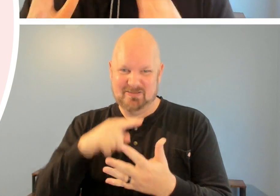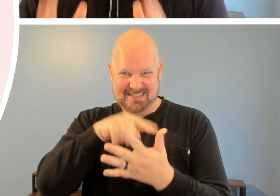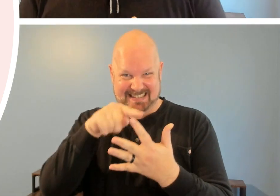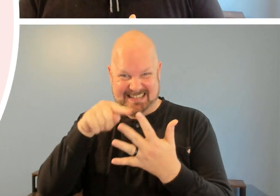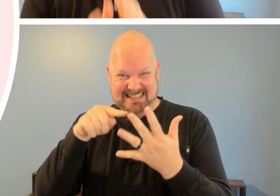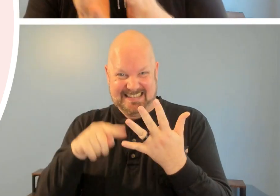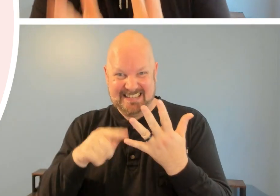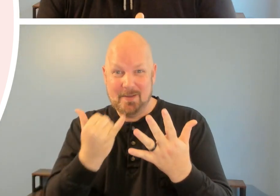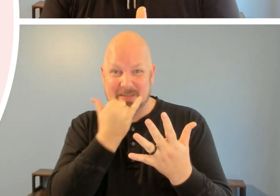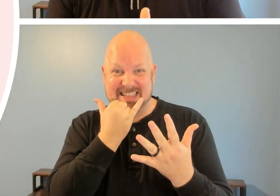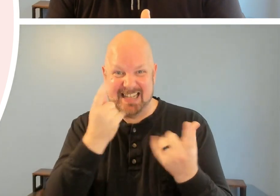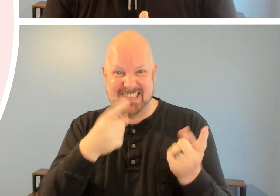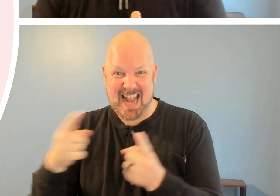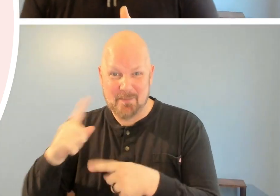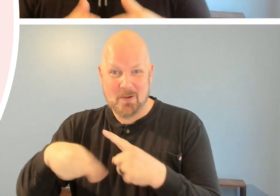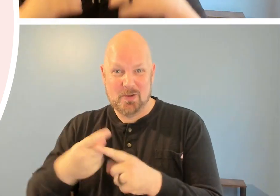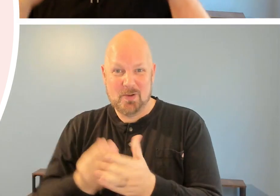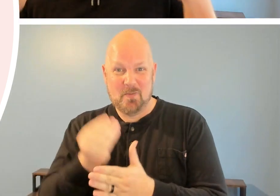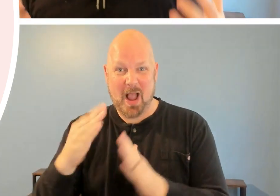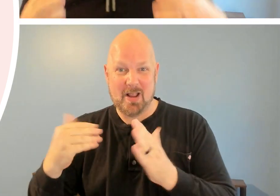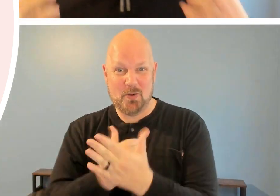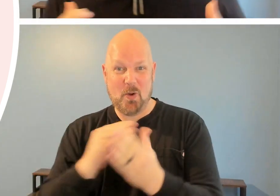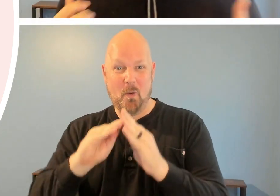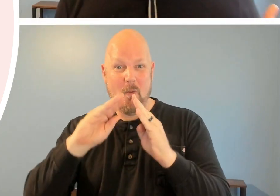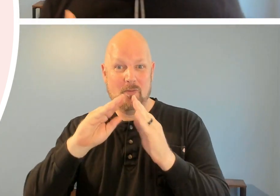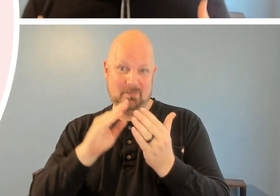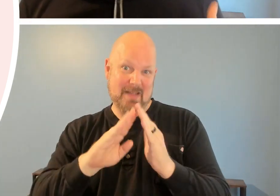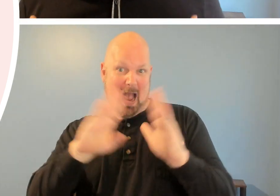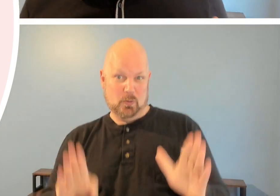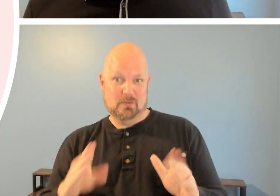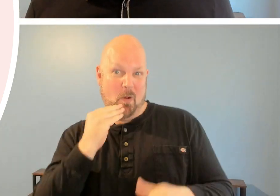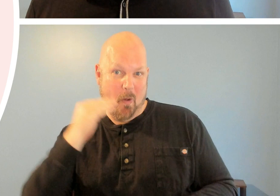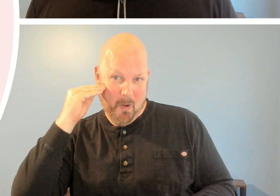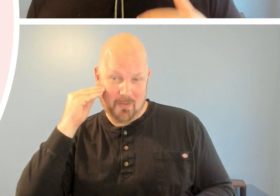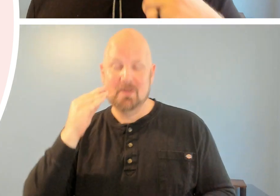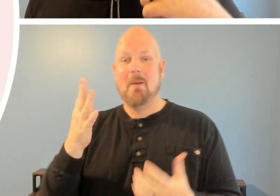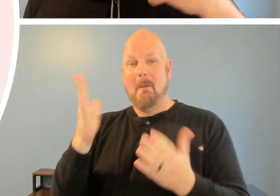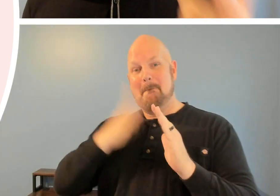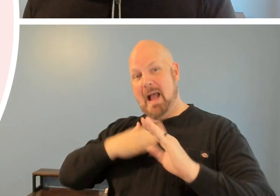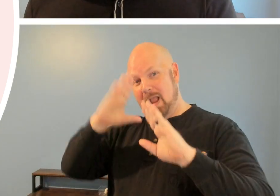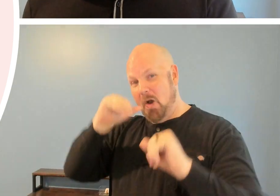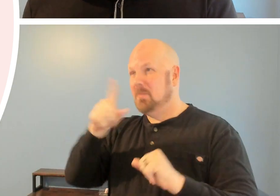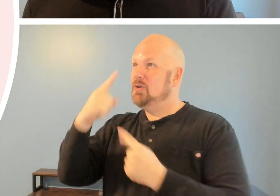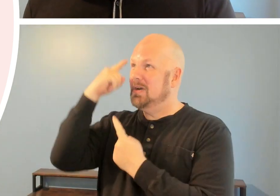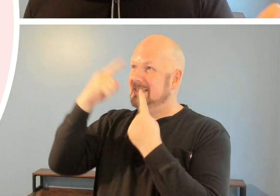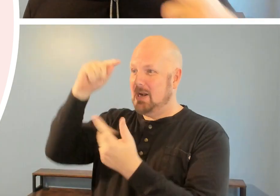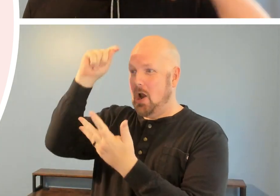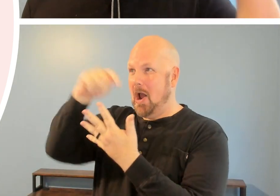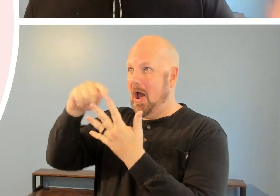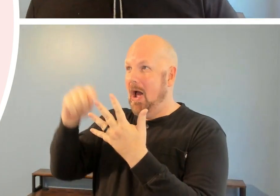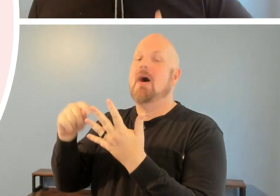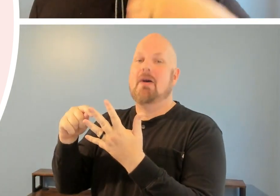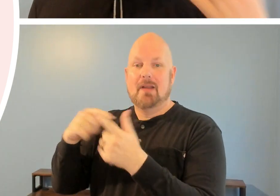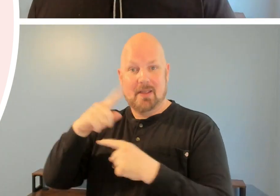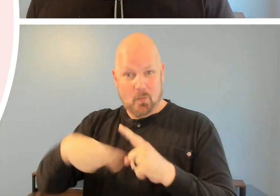home. My hope here is that you'll watch this video, you'll start considering some of the important points in it, and then when you are ready to buy